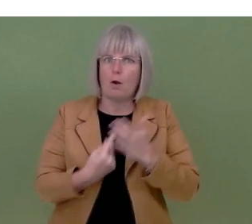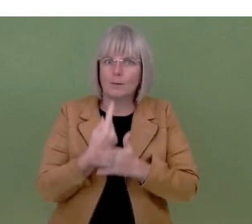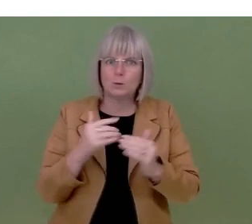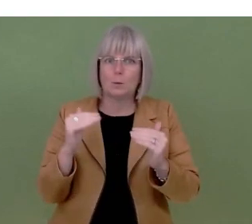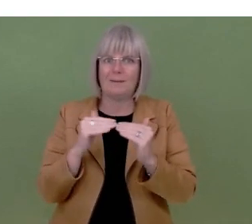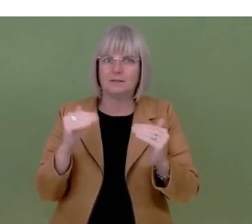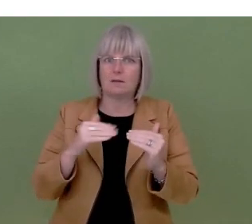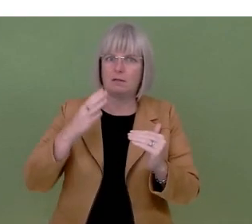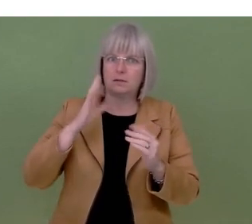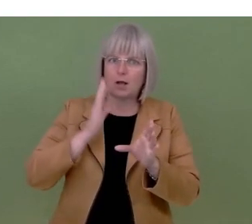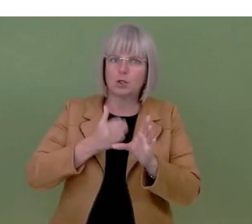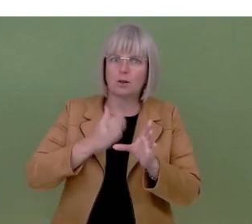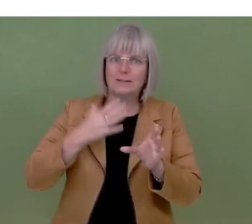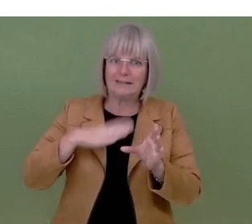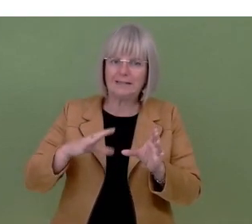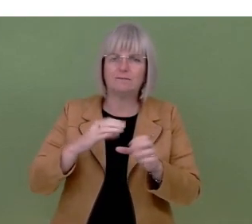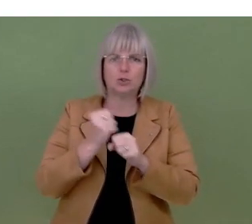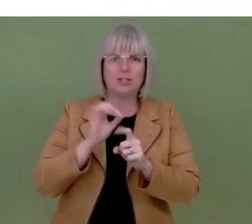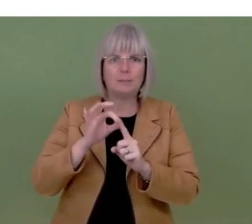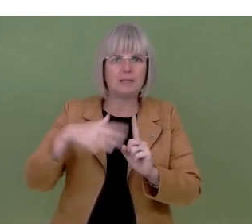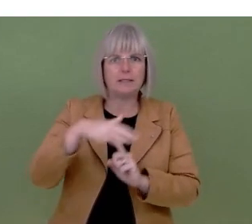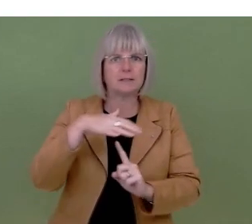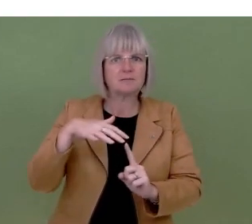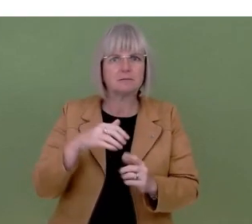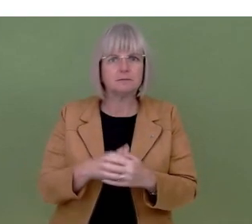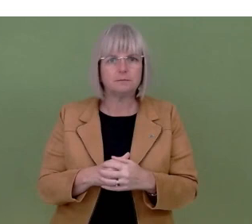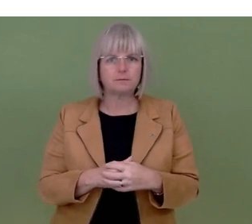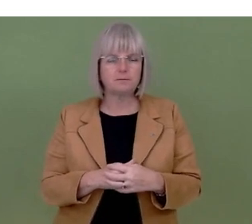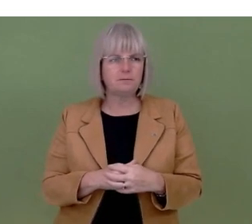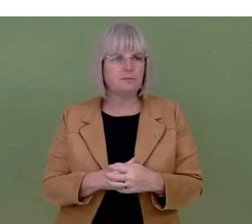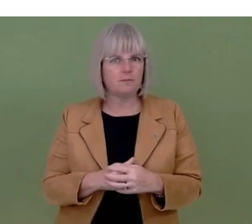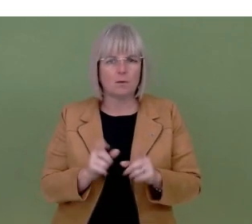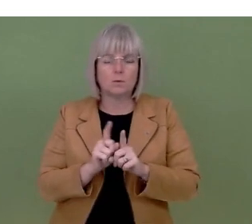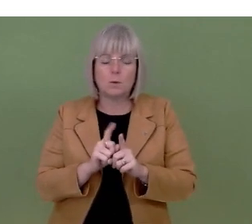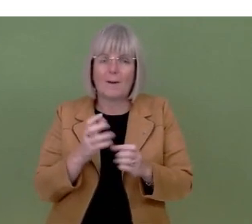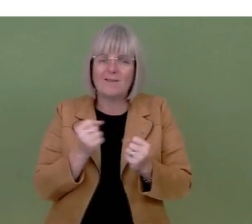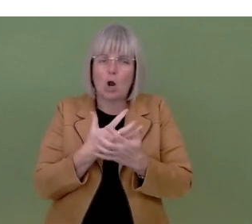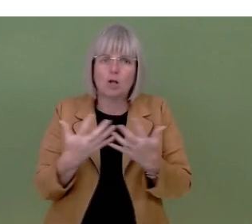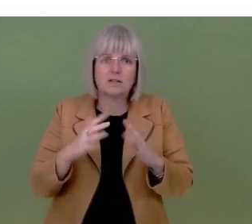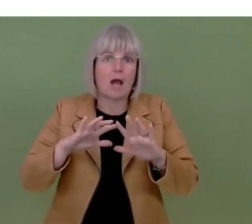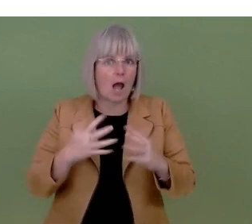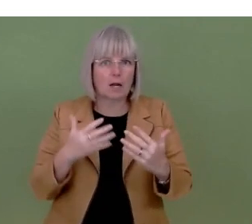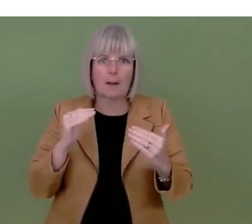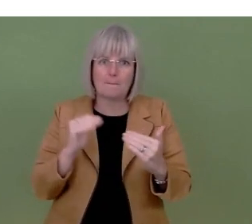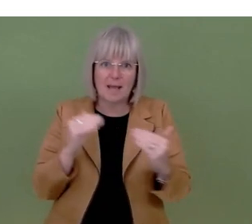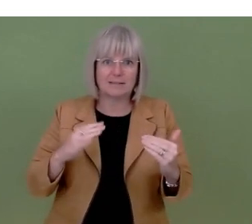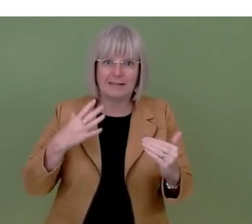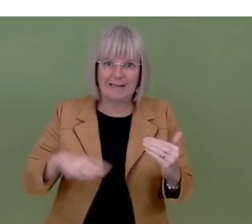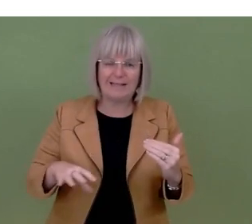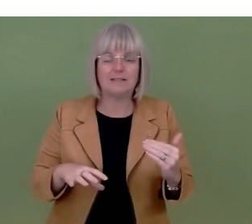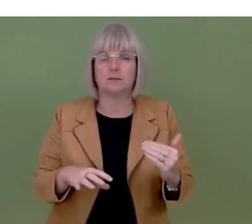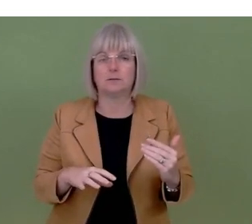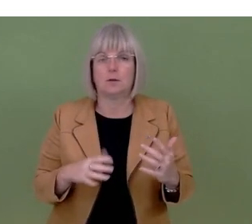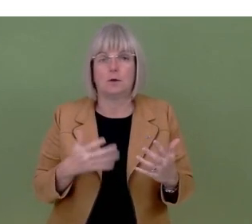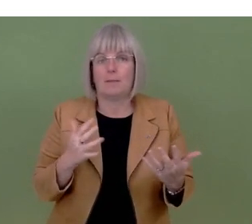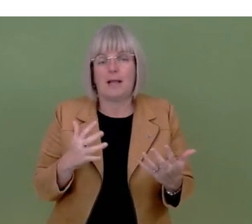settings. I think we find as well there's quite a lot of unmet need in general practice settings that's perhaps not picked up maybe in a 10-minute